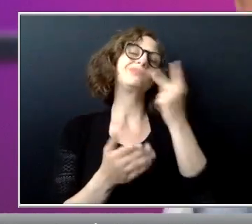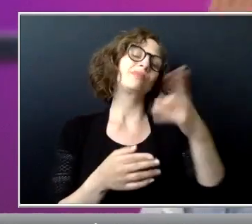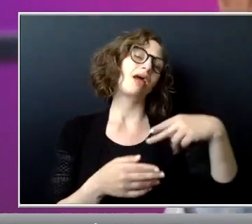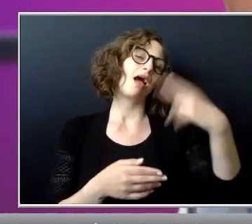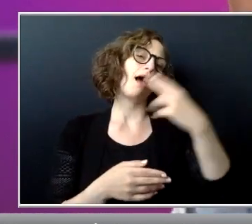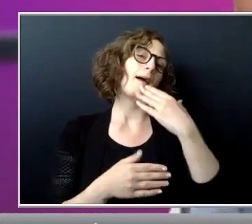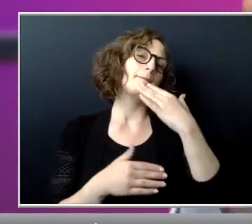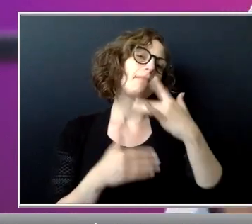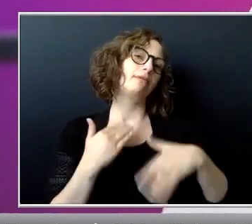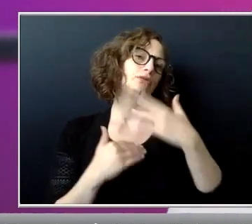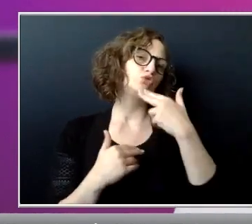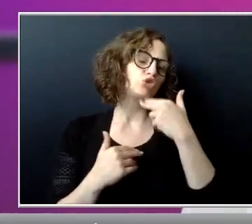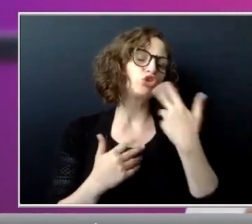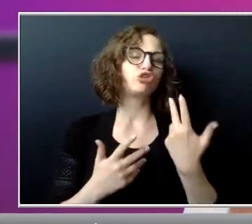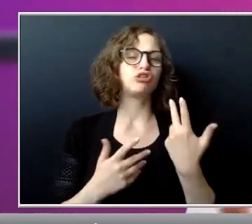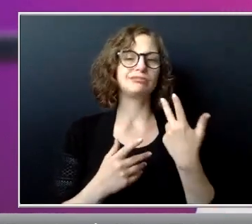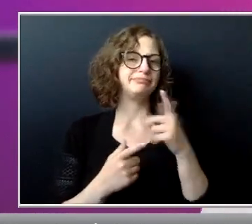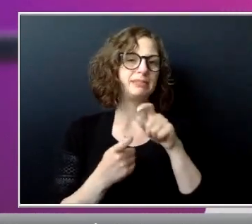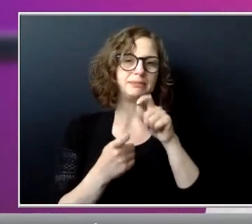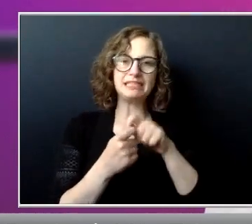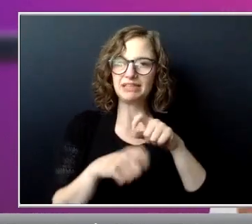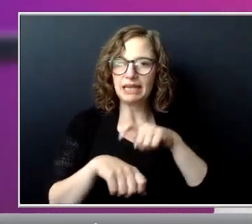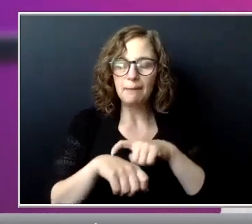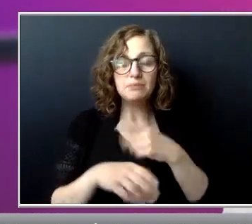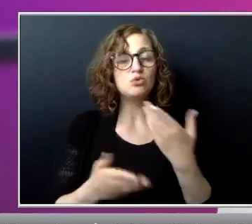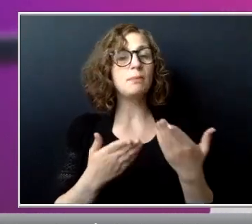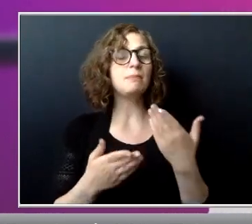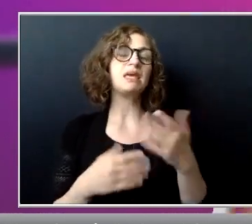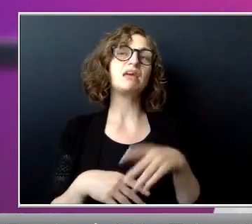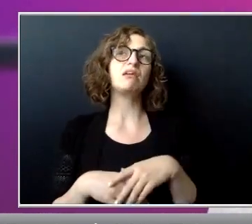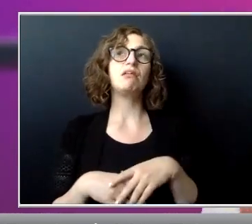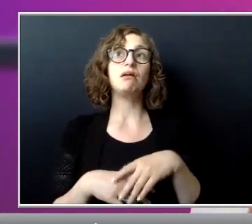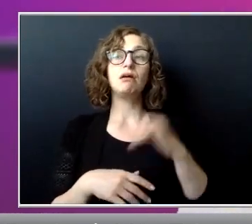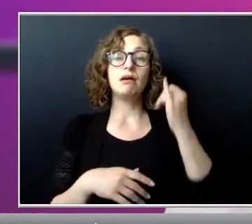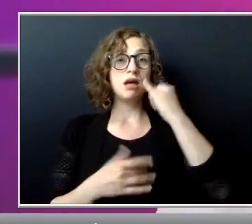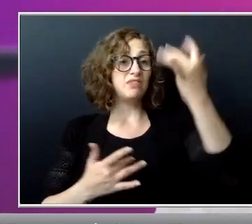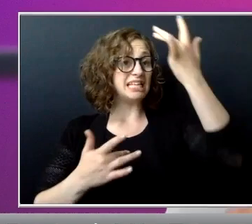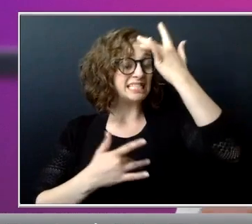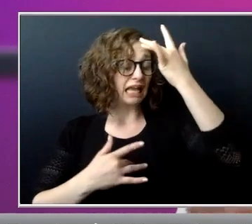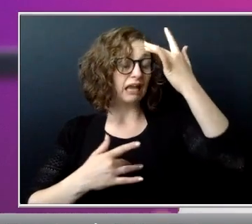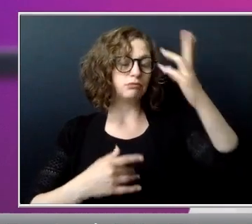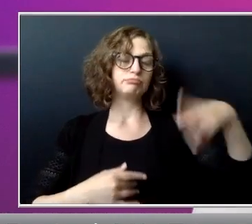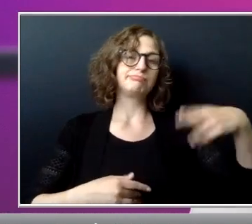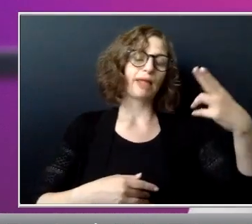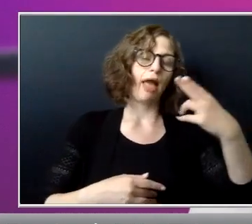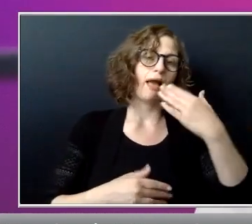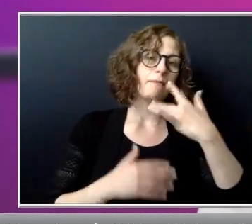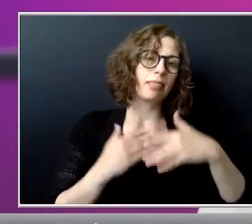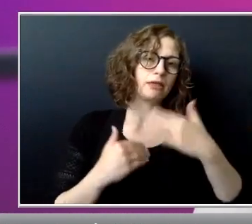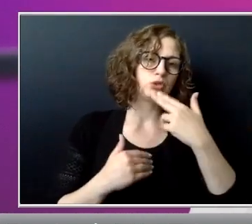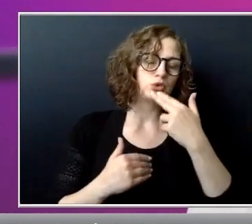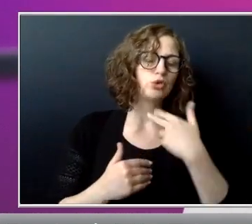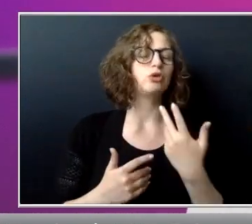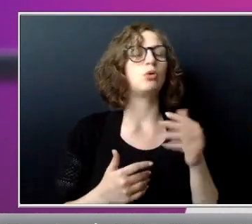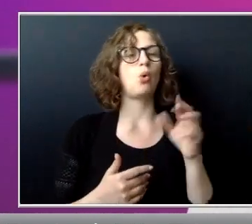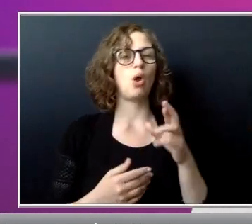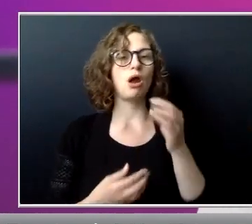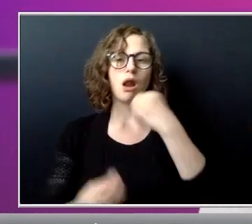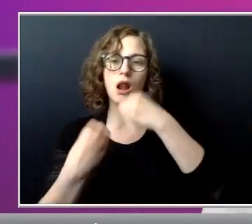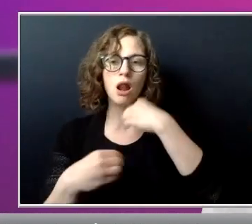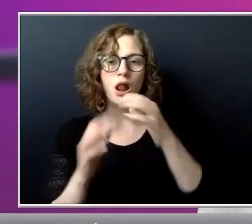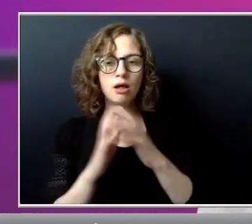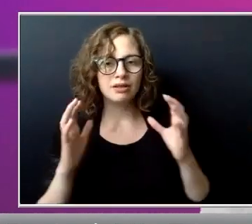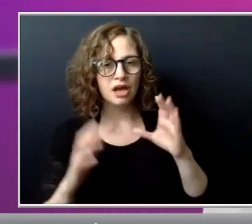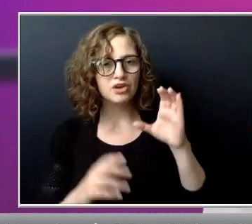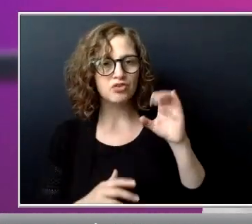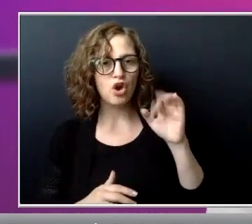and your blood sugars might be a little bit higher. Or if you eat a meal with lots of carbohydrates where your body needs to make lots of insulin, it can't quite keep up in